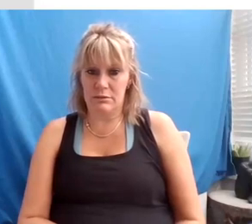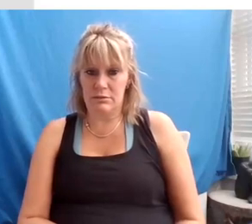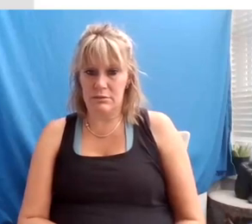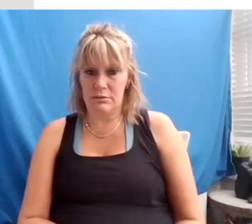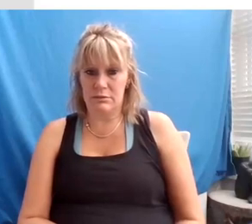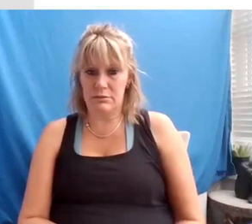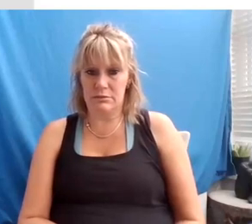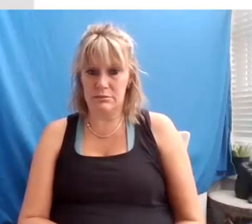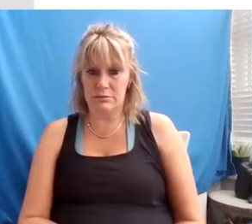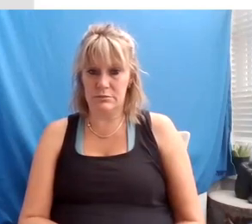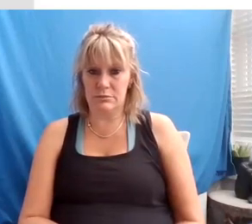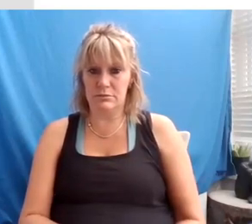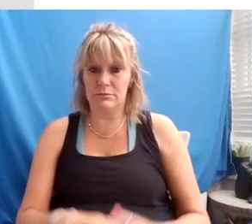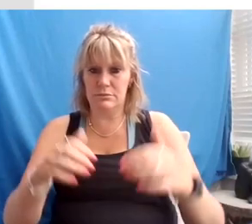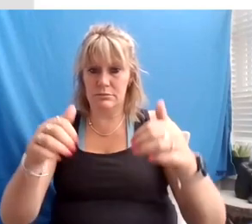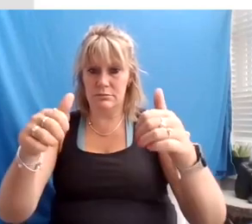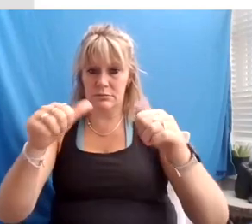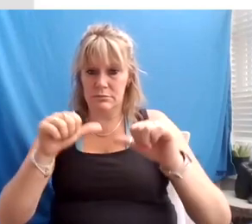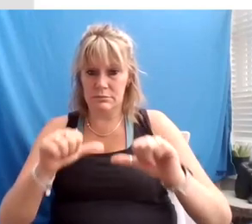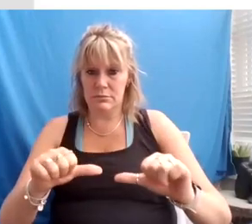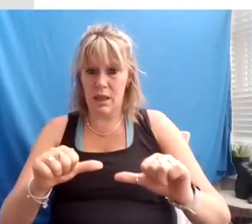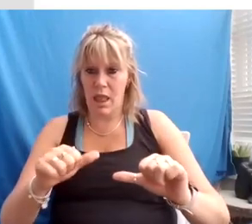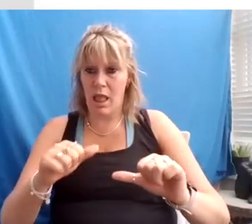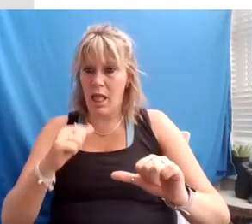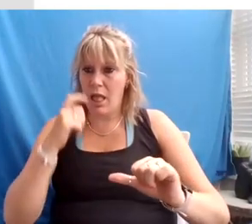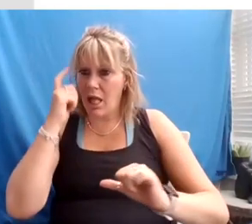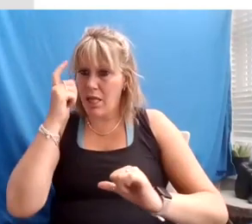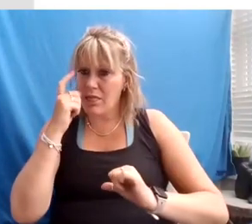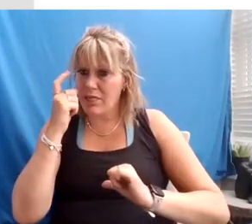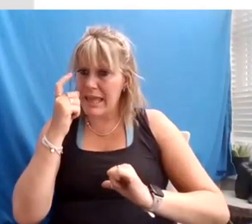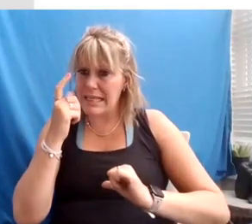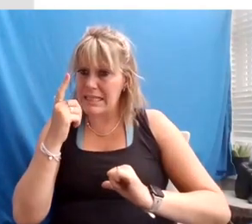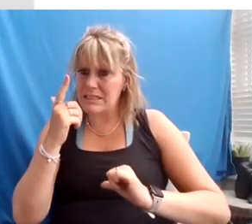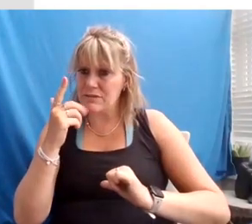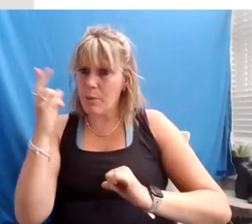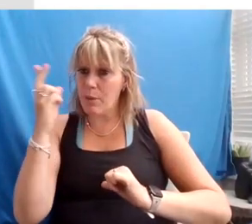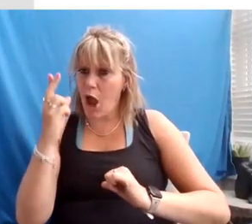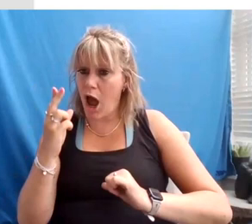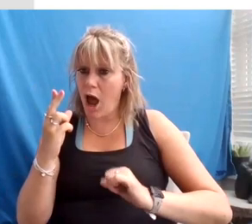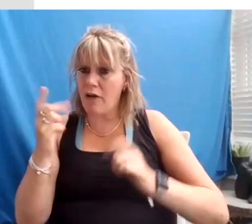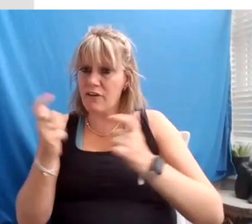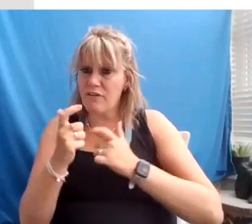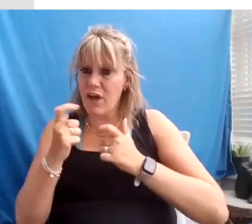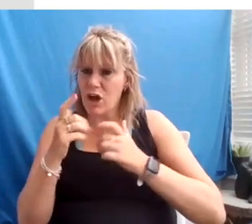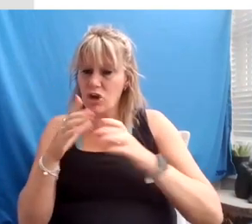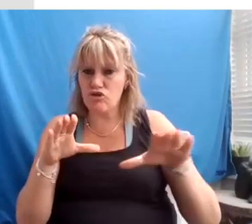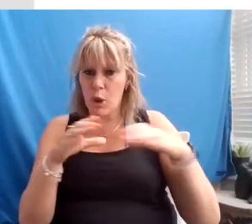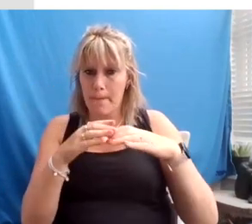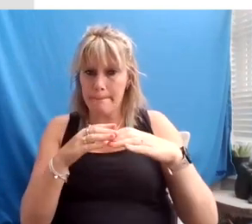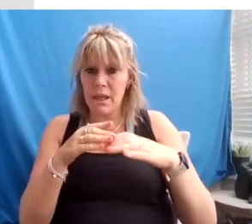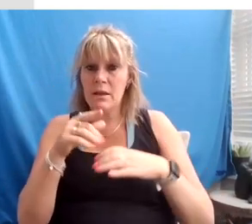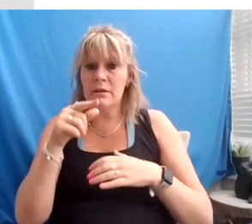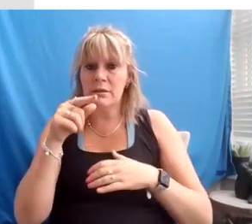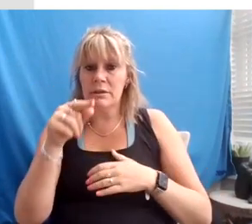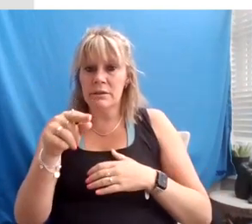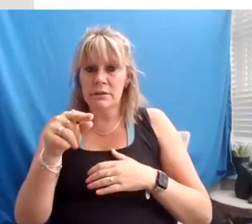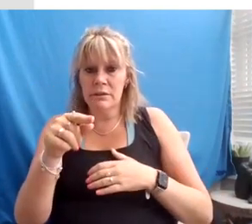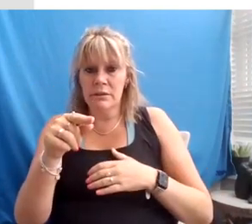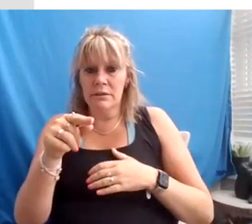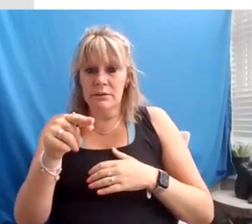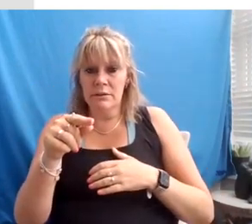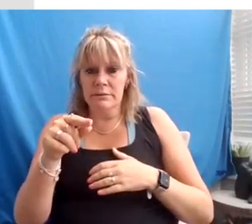And now we get on to, I think, again, this is from the Art for Fun group. Yeah, that's right. And this is a sort of series